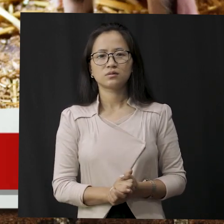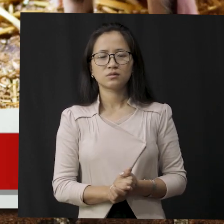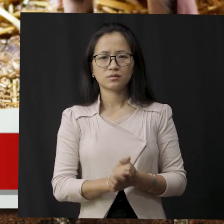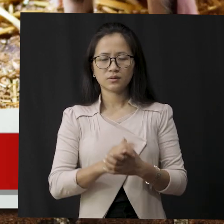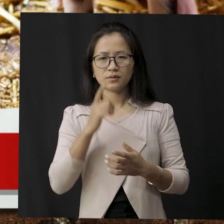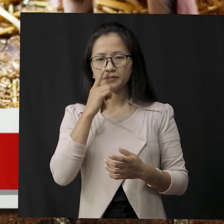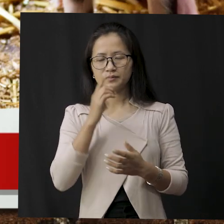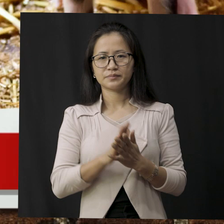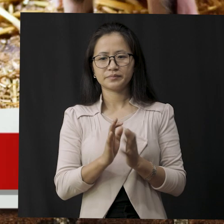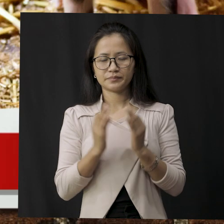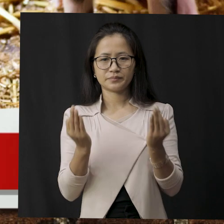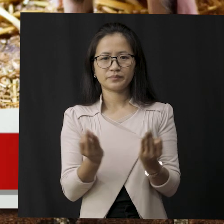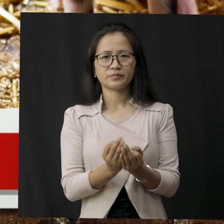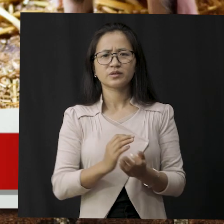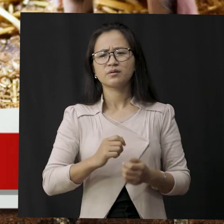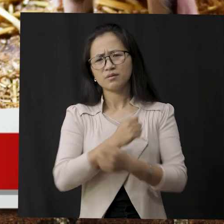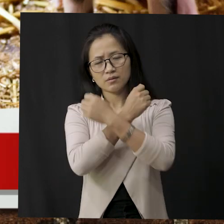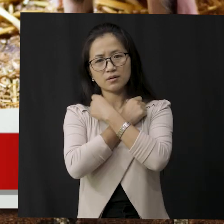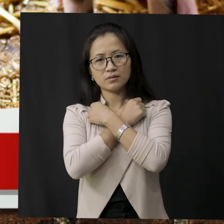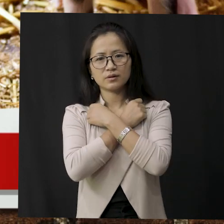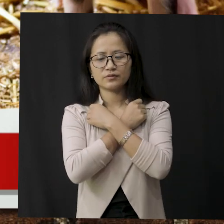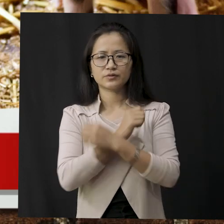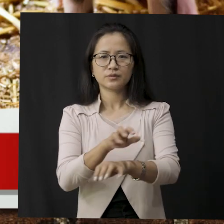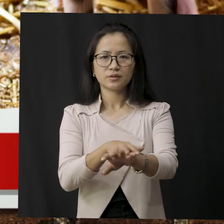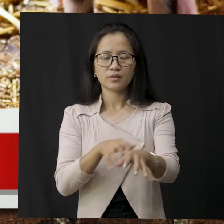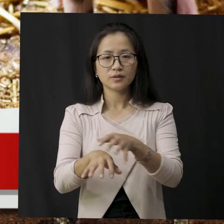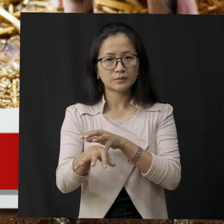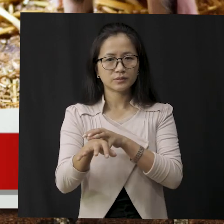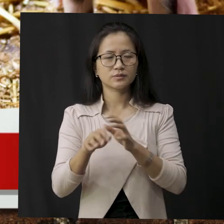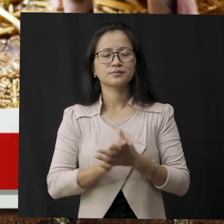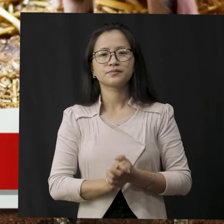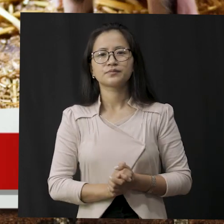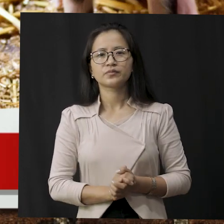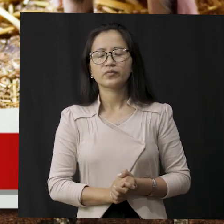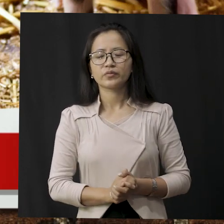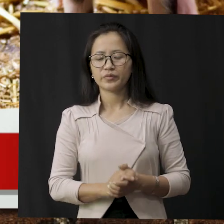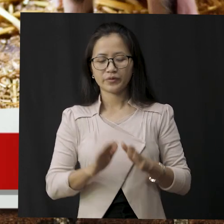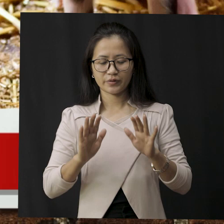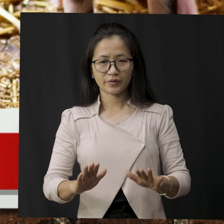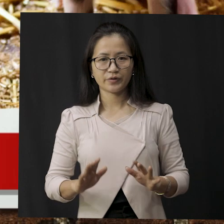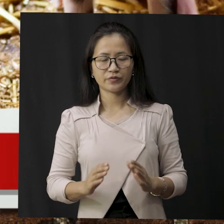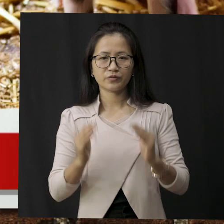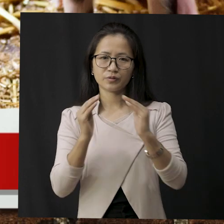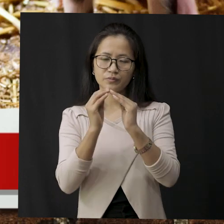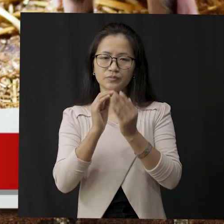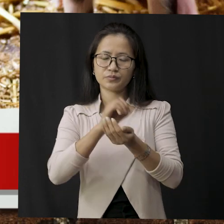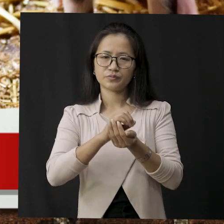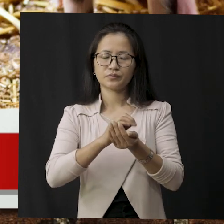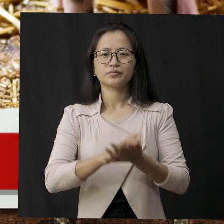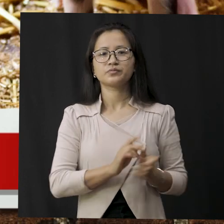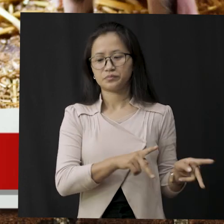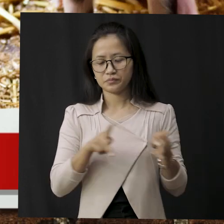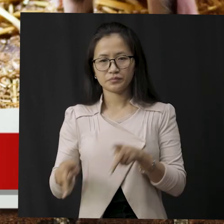their family, they really love and adore these animals, they have prepared a shelter for all these